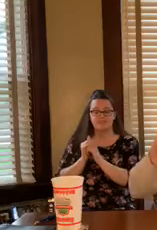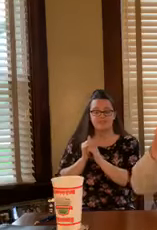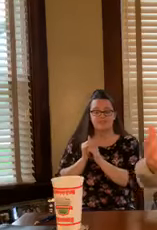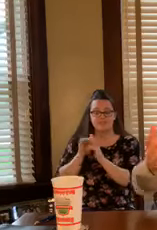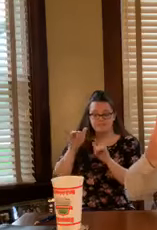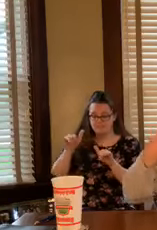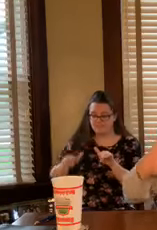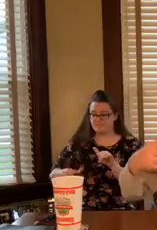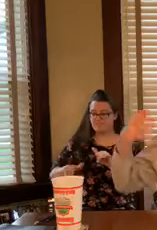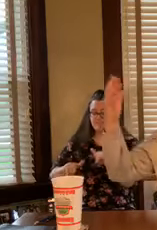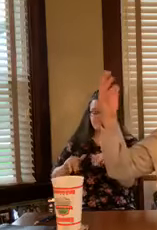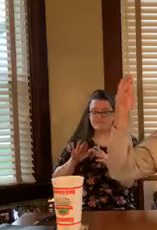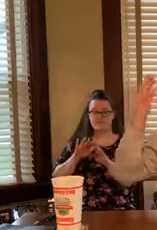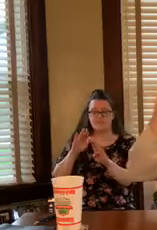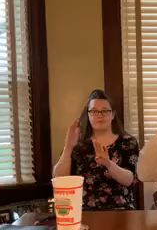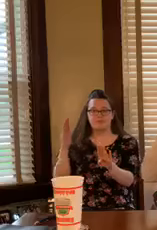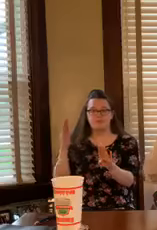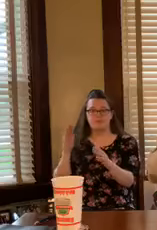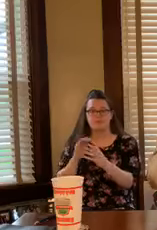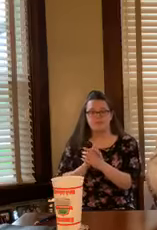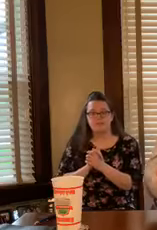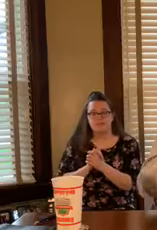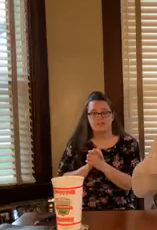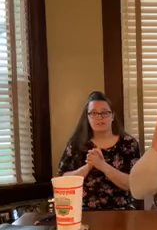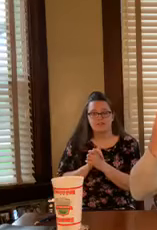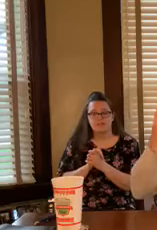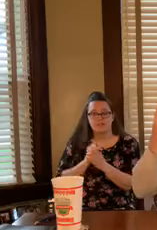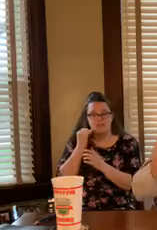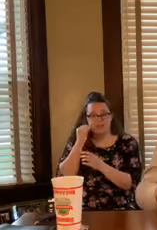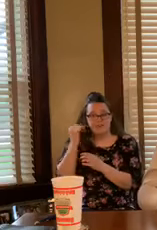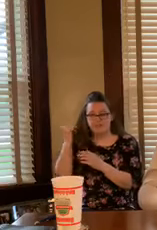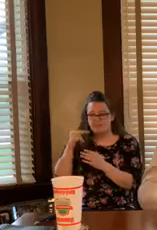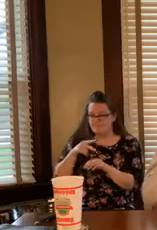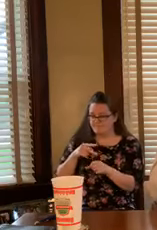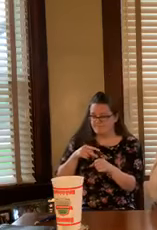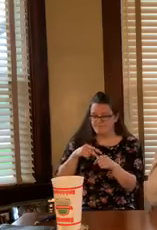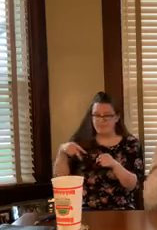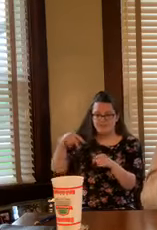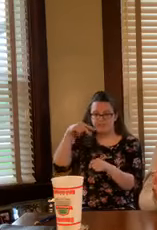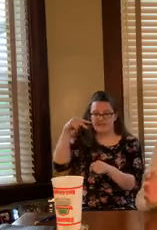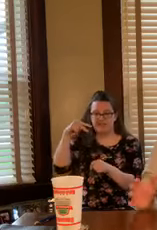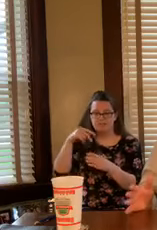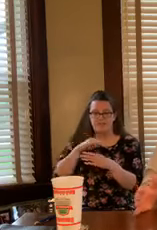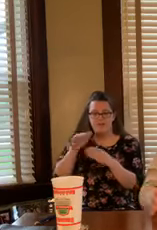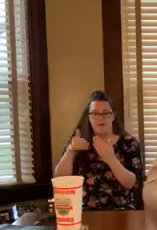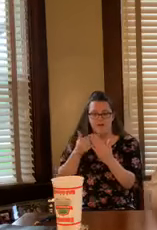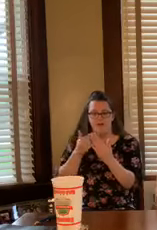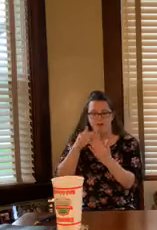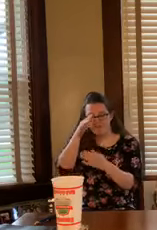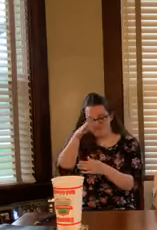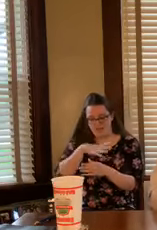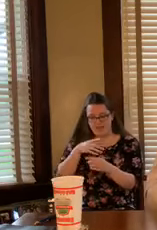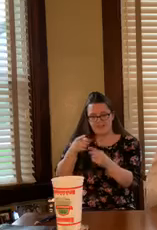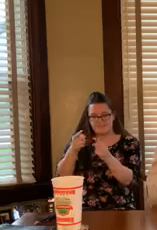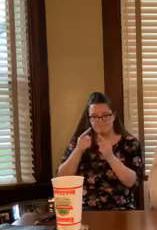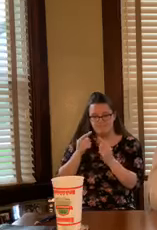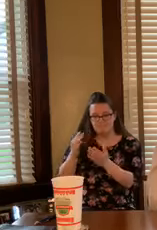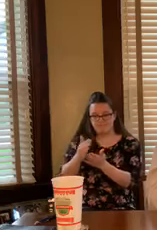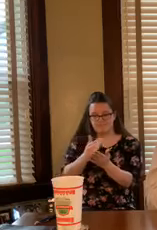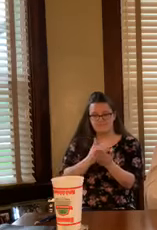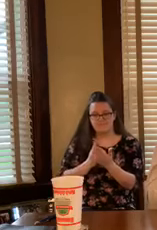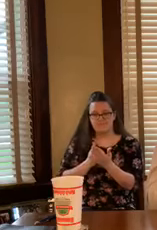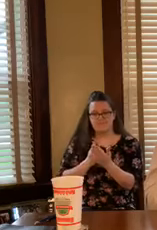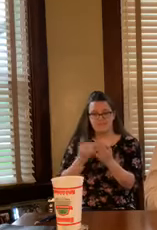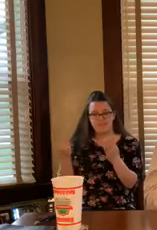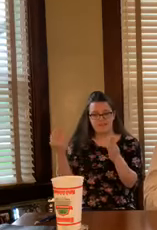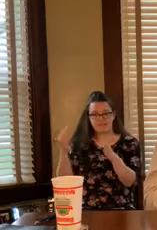is the door. He said, "If I be lifted up, I will draw all men unto me." The door to heaven has never been closed, and I'm here to